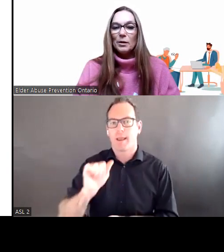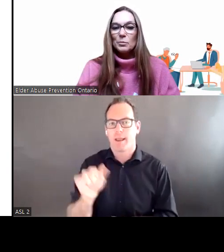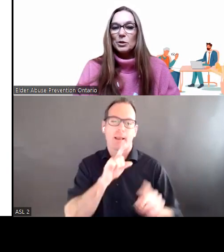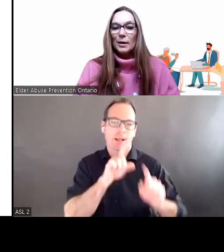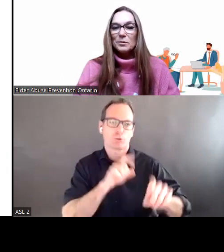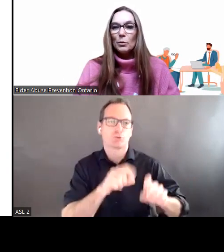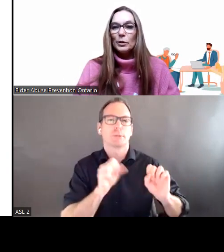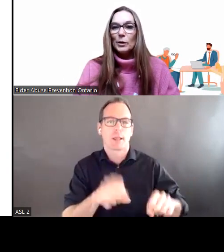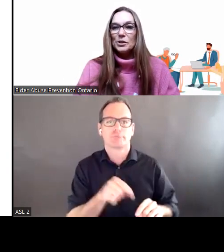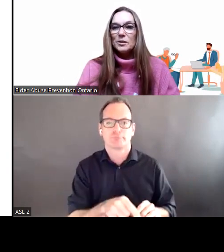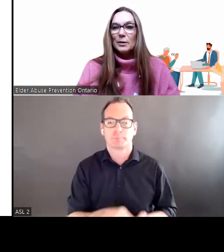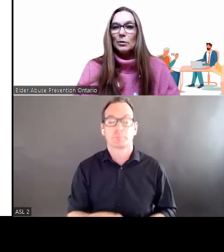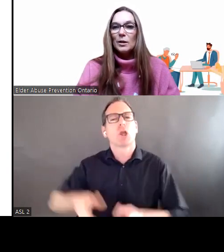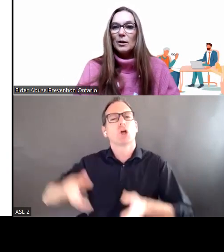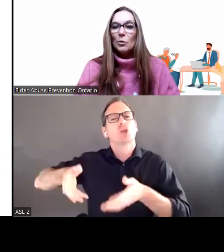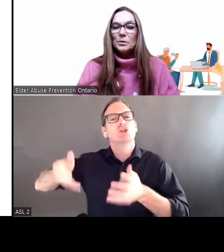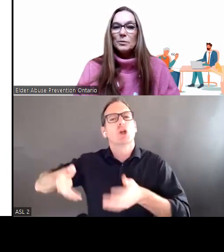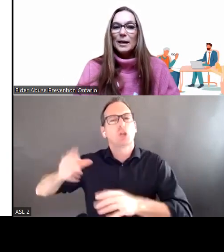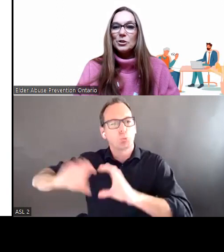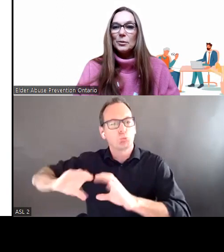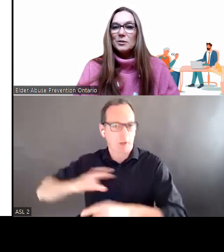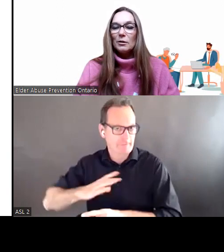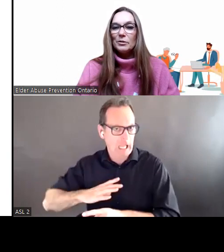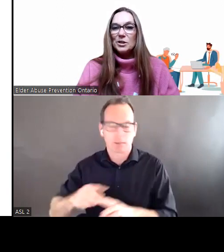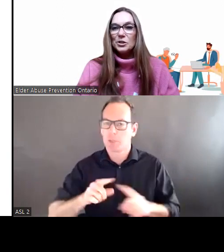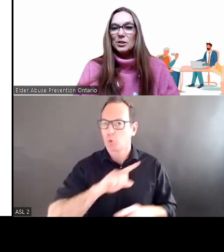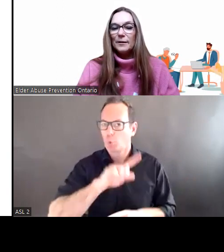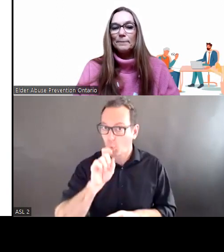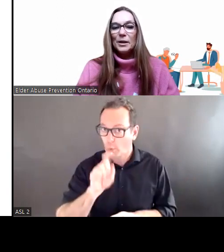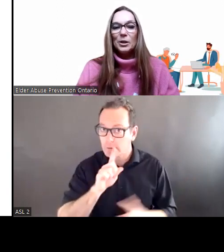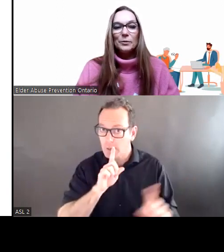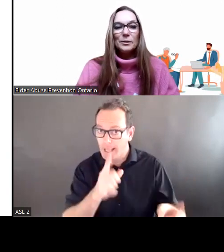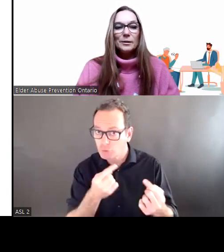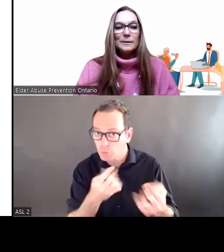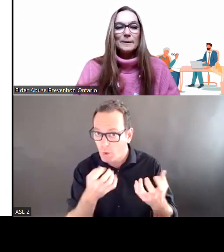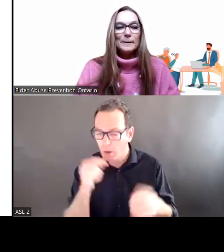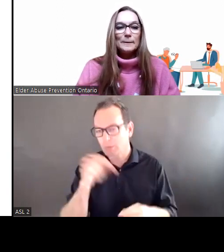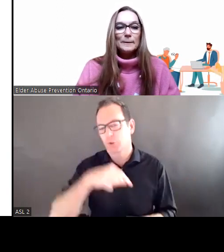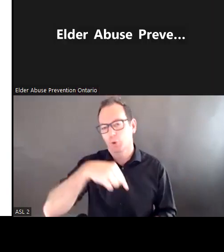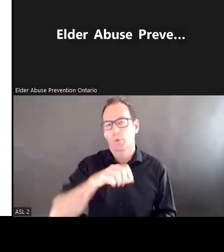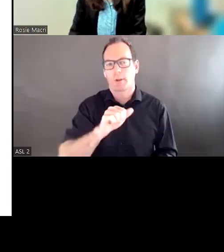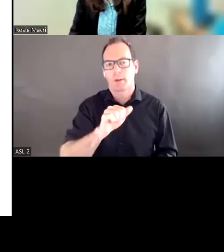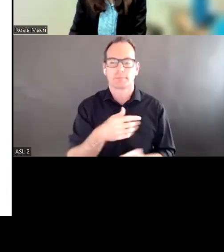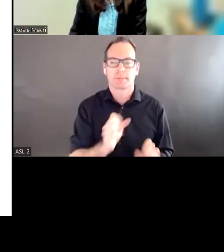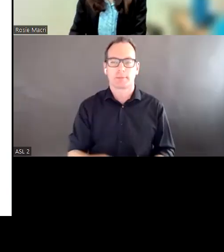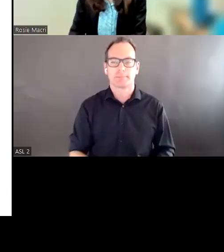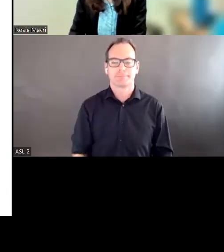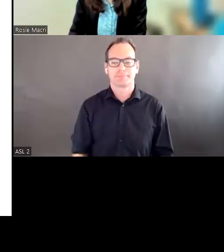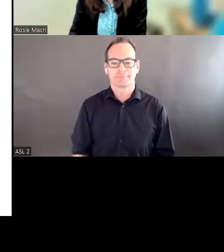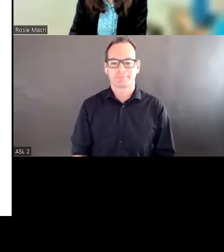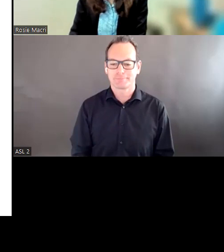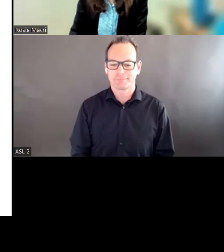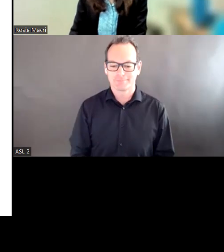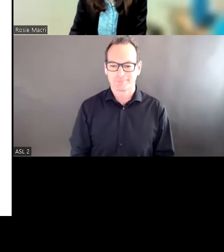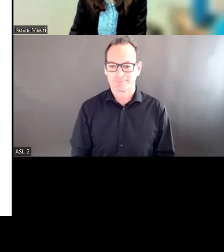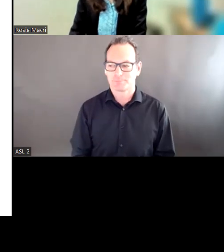chat box. We do have some polling questions that will hope to engage you in this conversation today. Thank you. Great.